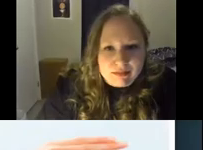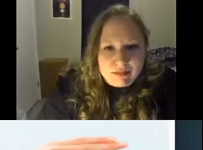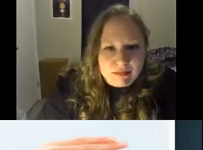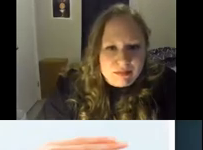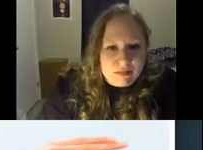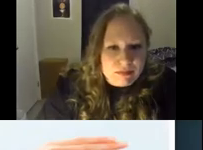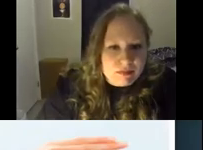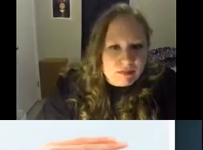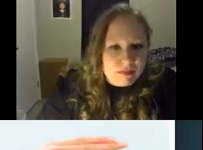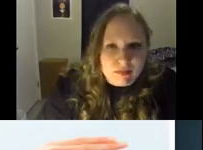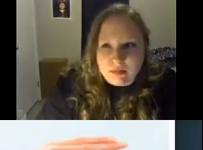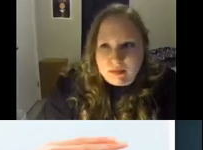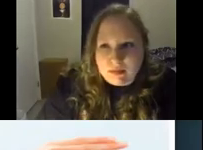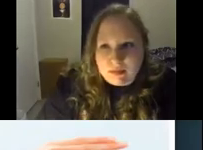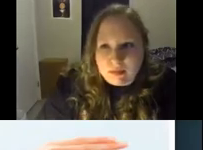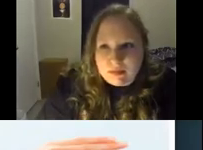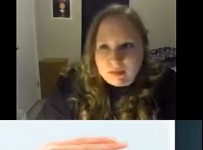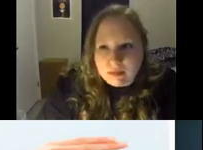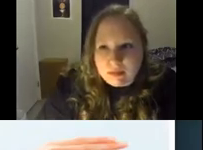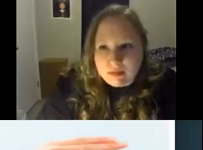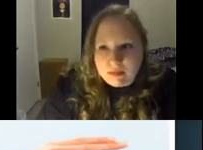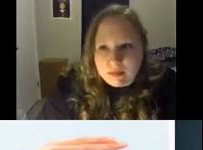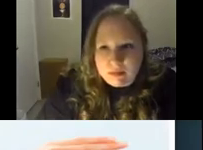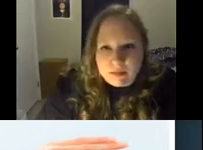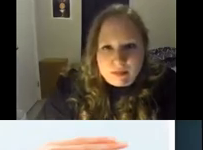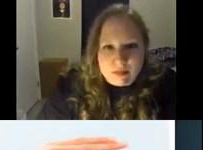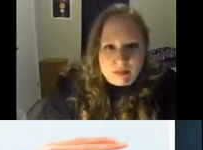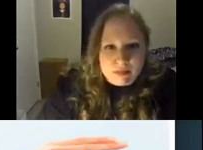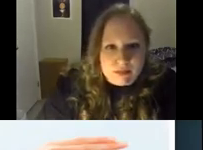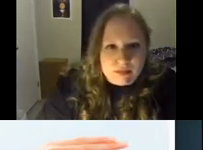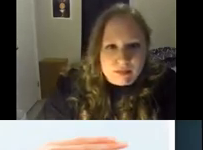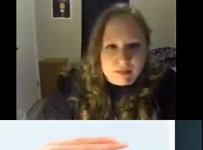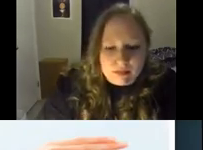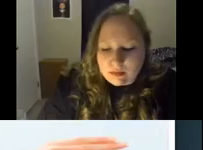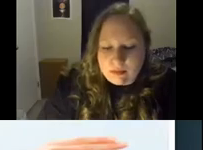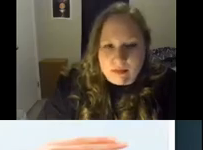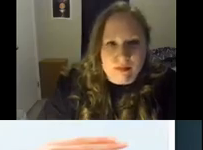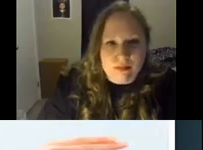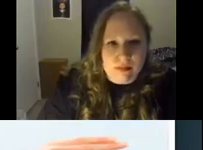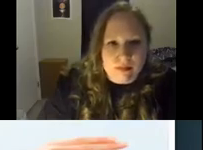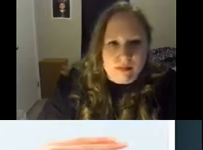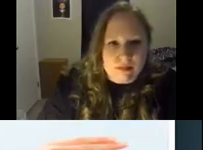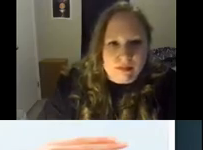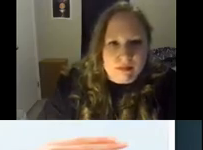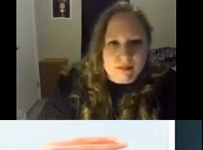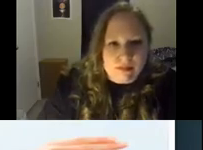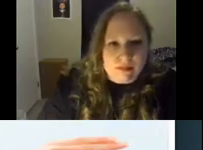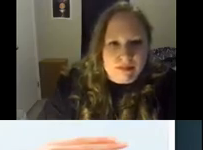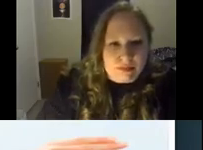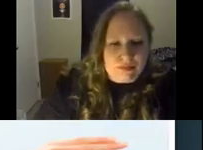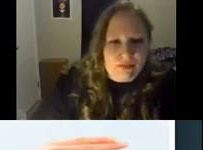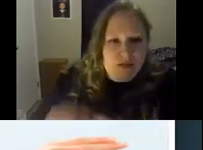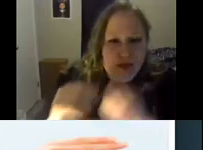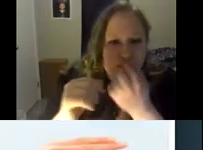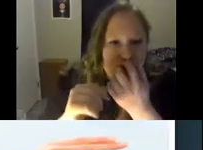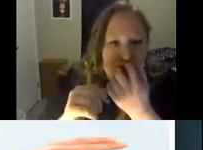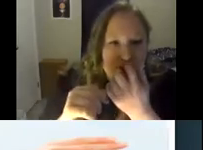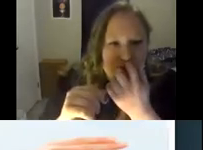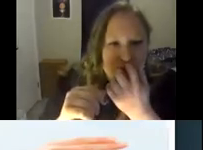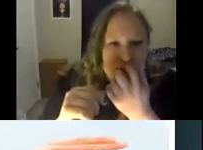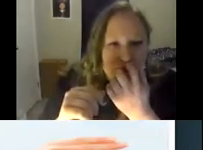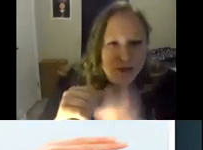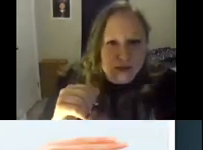Wait, maybe, sorry, I'm just slow. Are we just supposed to be copying like what's on the screen? Like, I think I said like A is like this. And yeah,